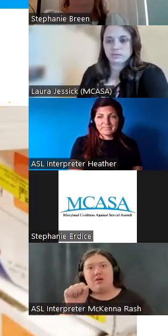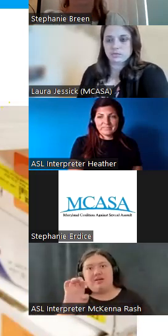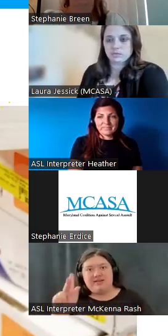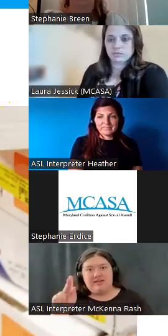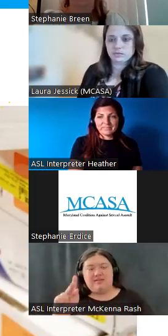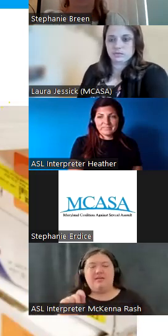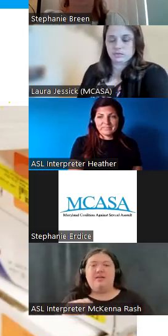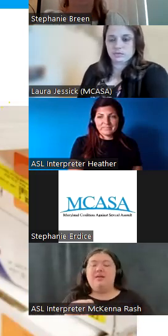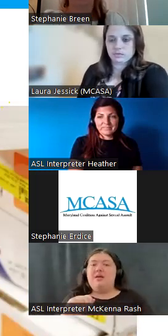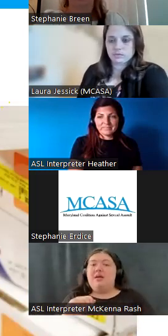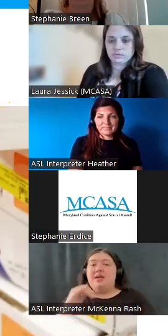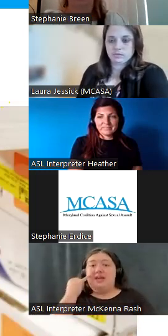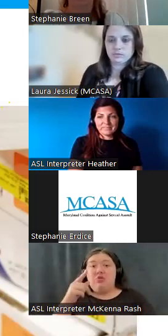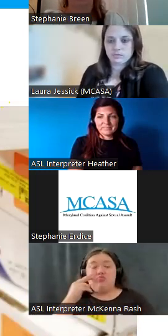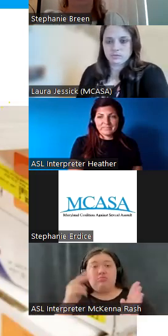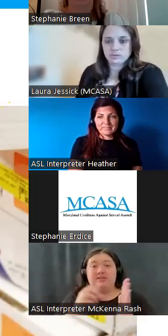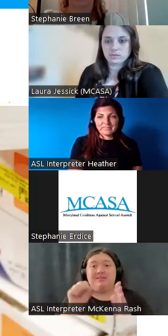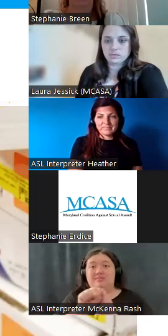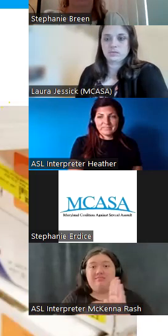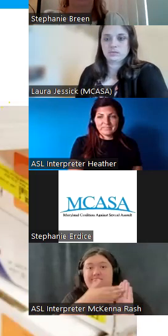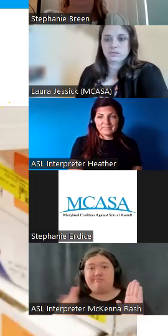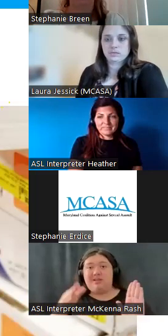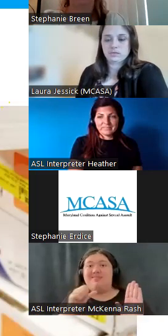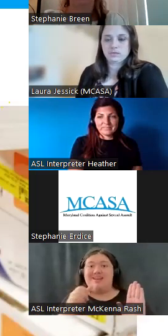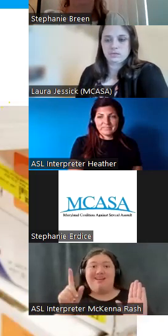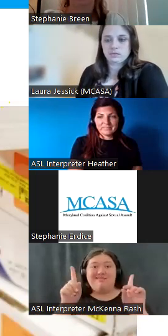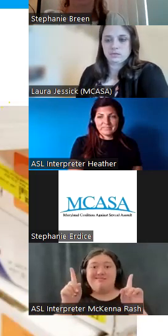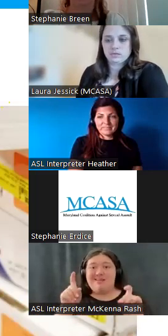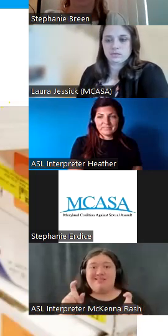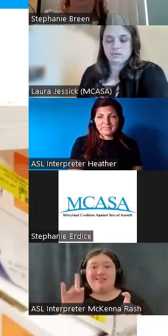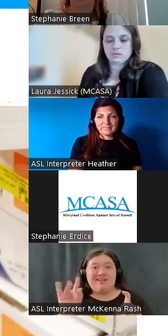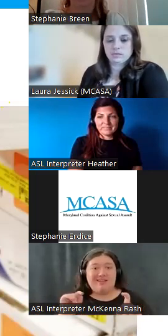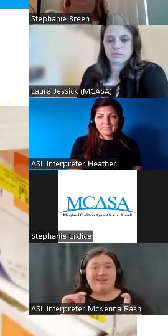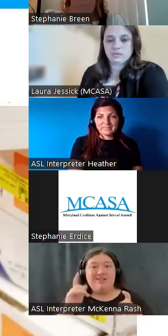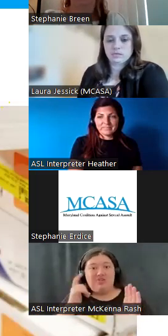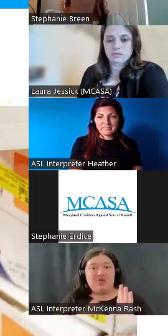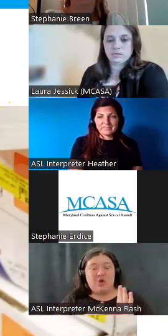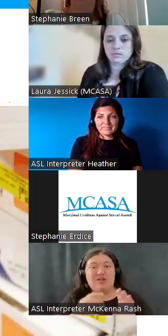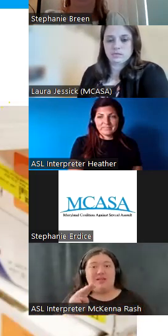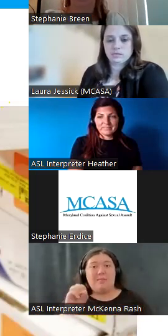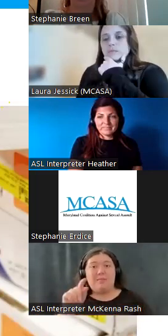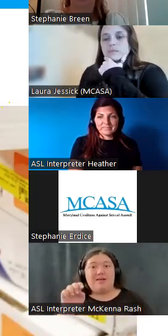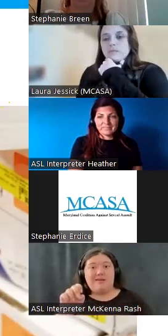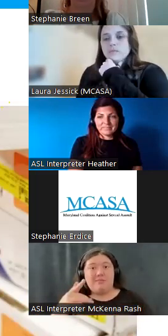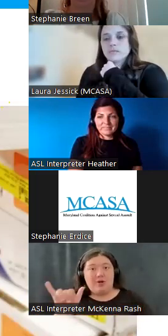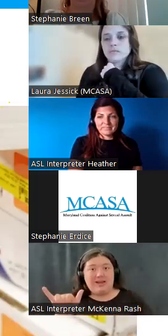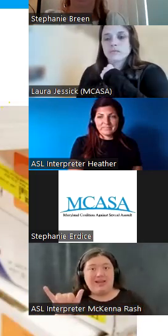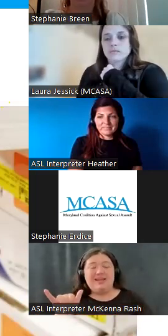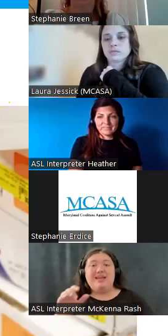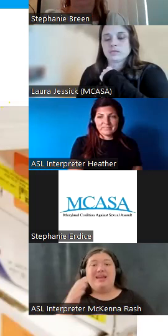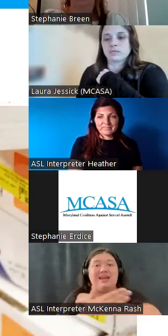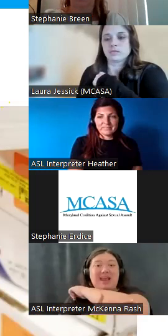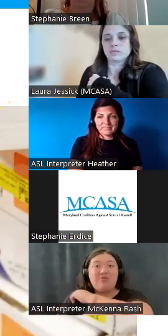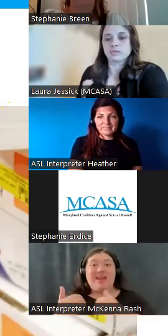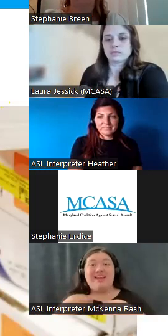if you look at the statewide inventory of untested kits, you'll notice that Montgomery County has one of the largest inventories of any